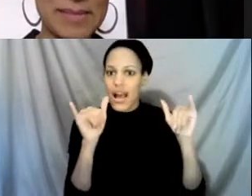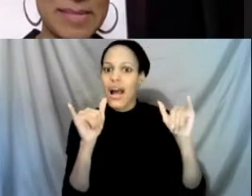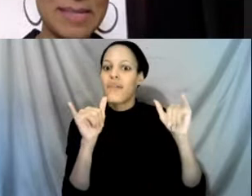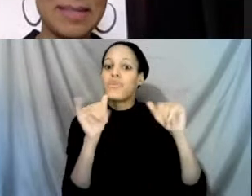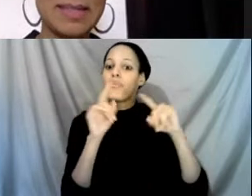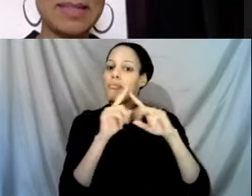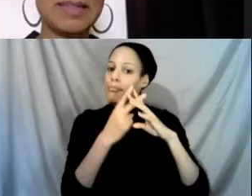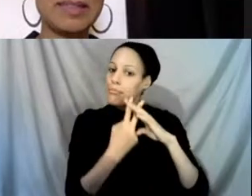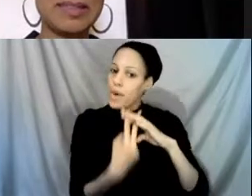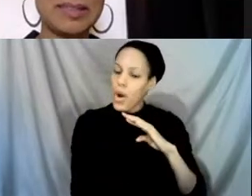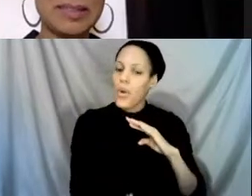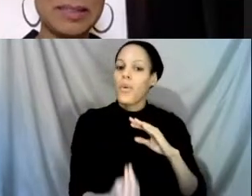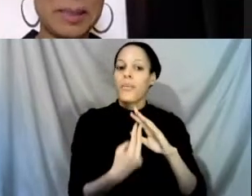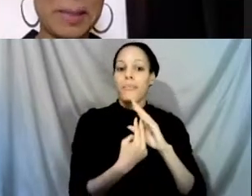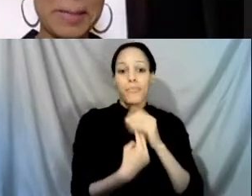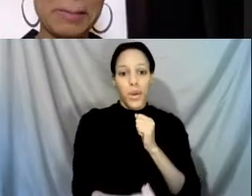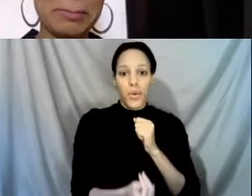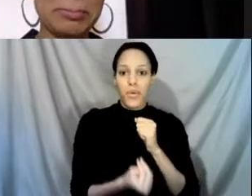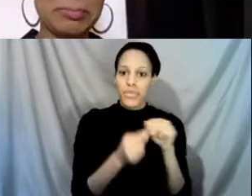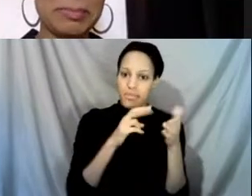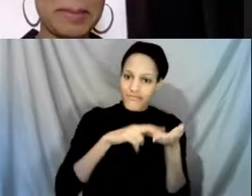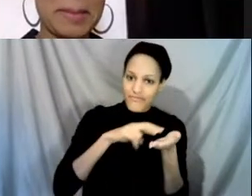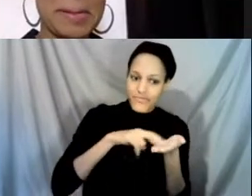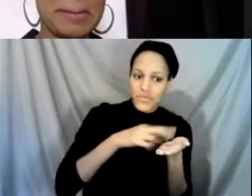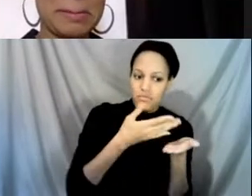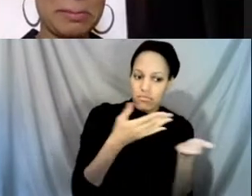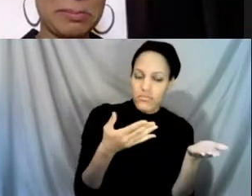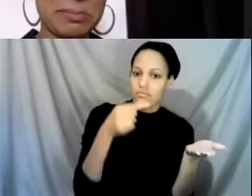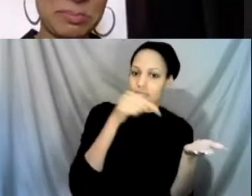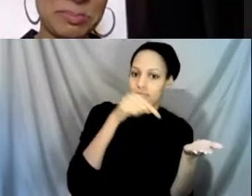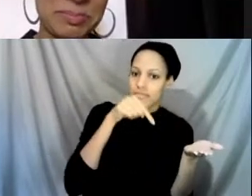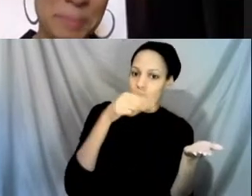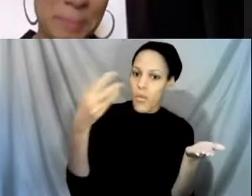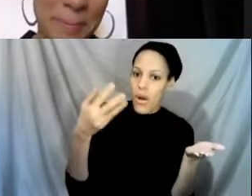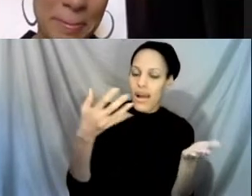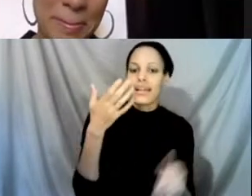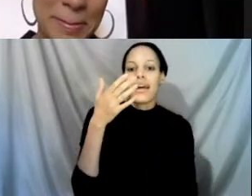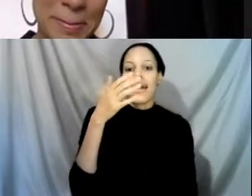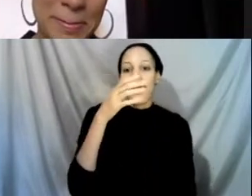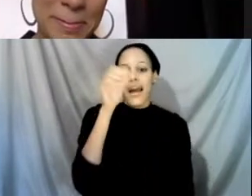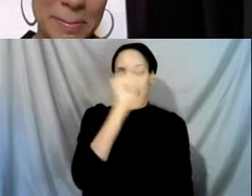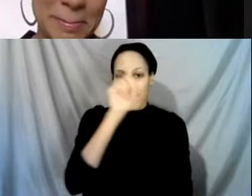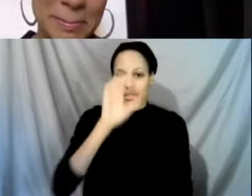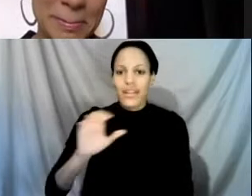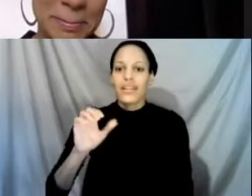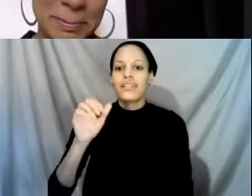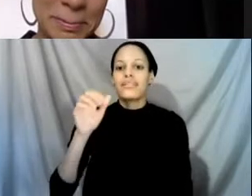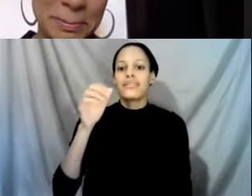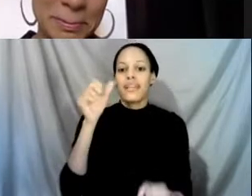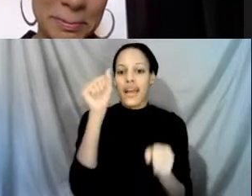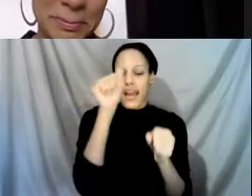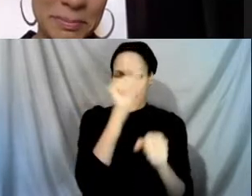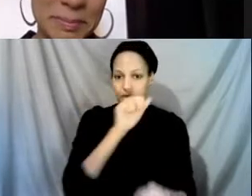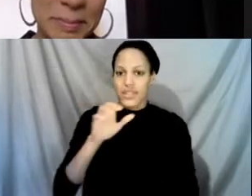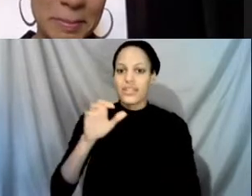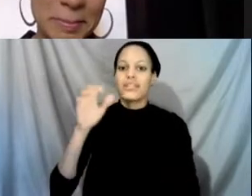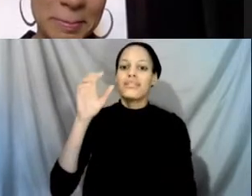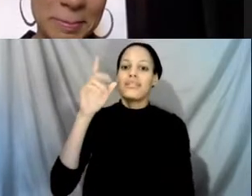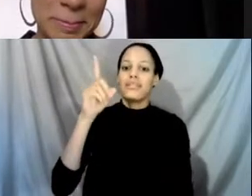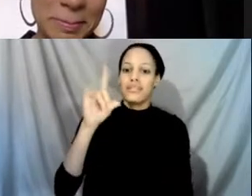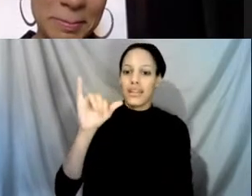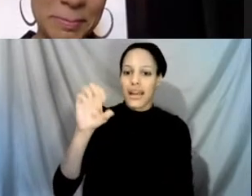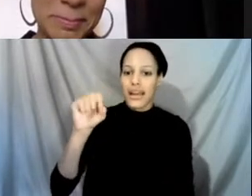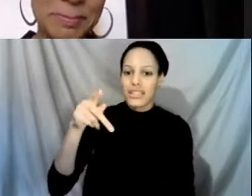research material in African, diasporic, Caribbean,